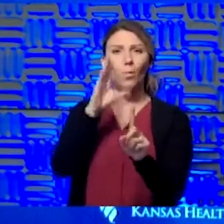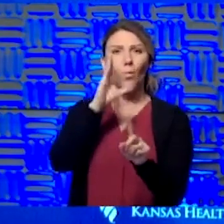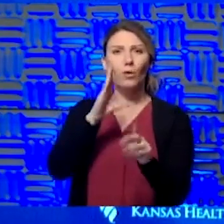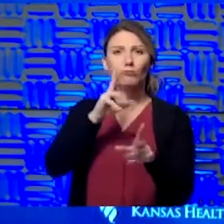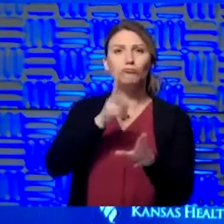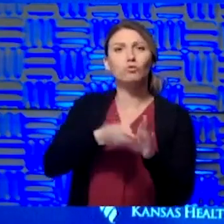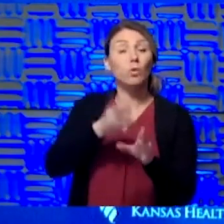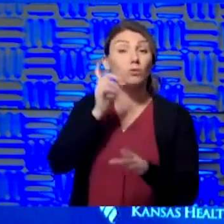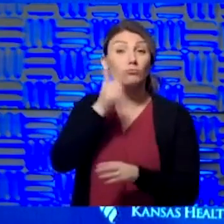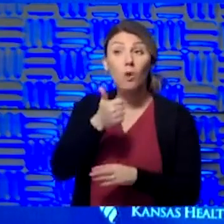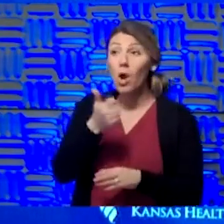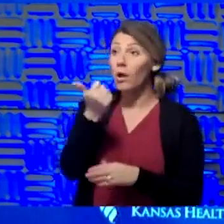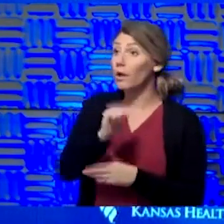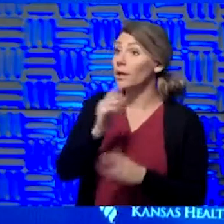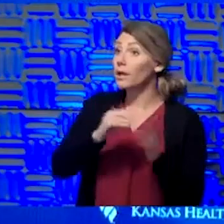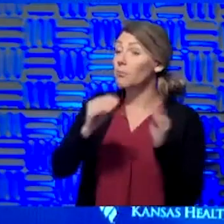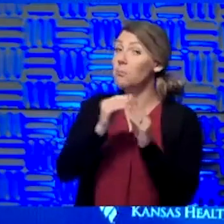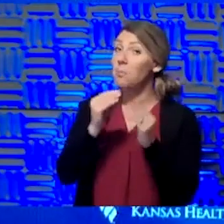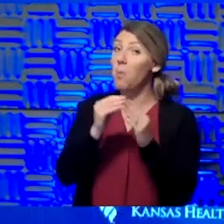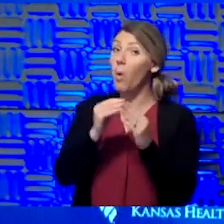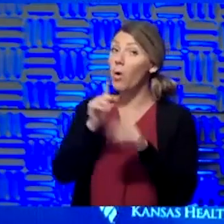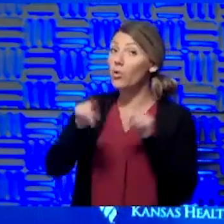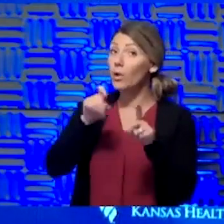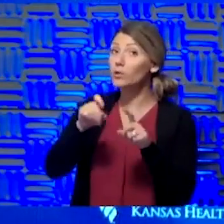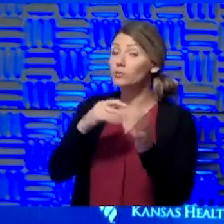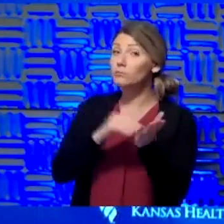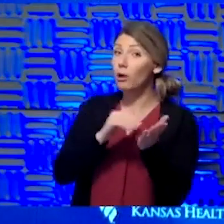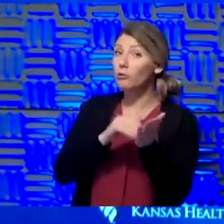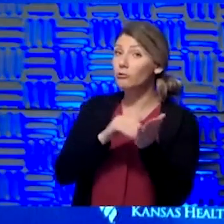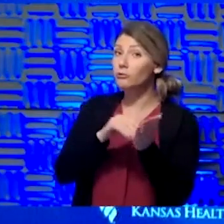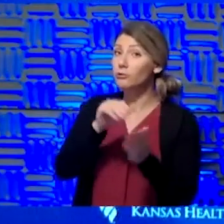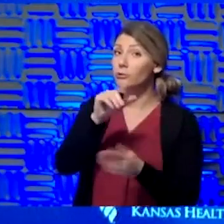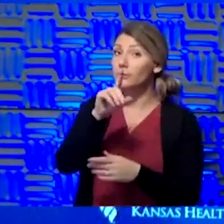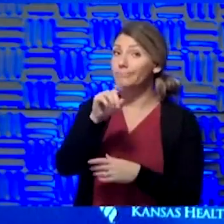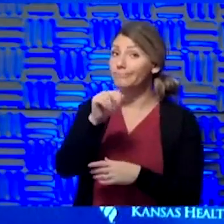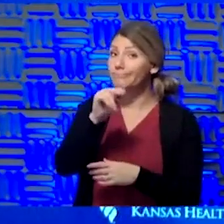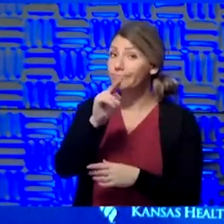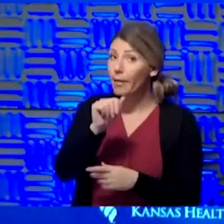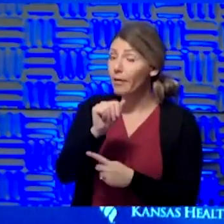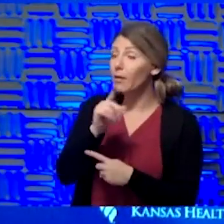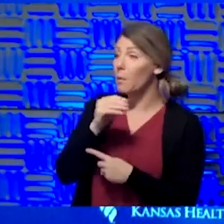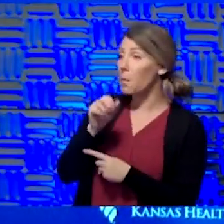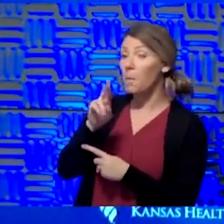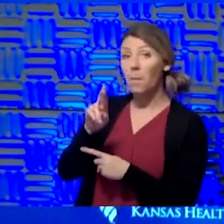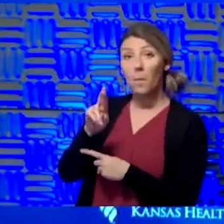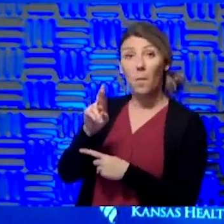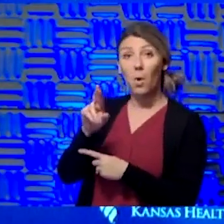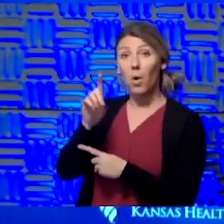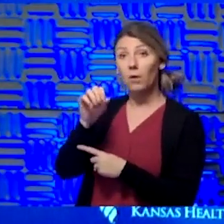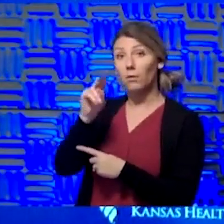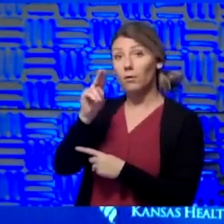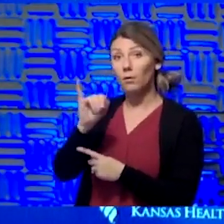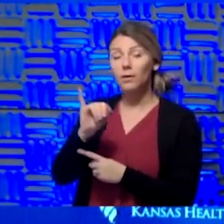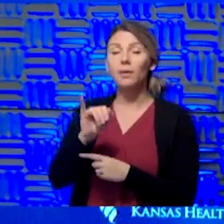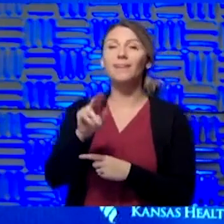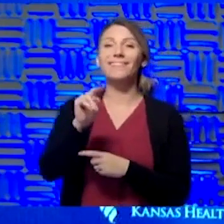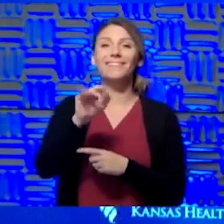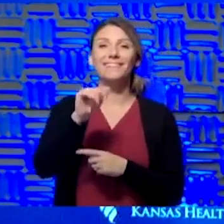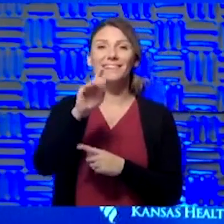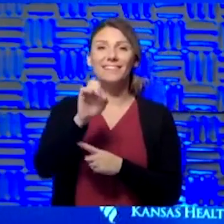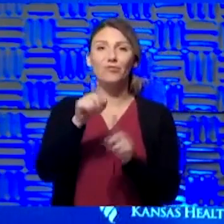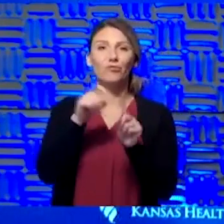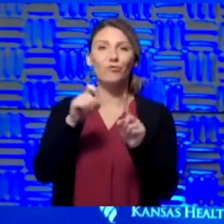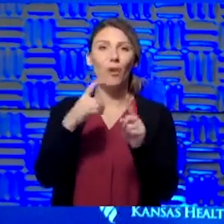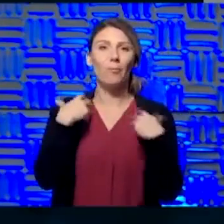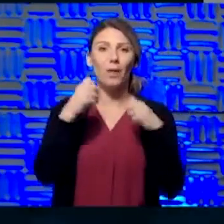other questions, either for Dr. Dendy or Anthony or Hawkeye or myself? This is Nate from the health system.